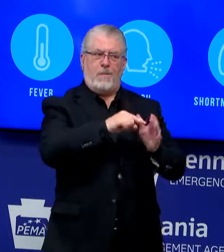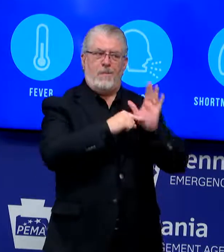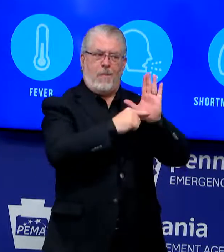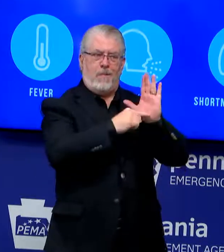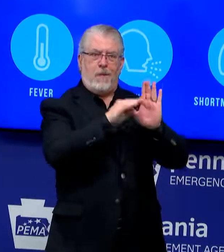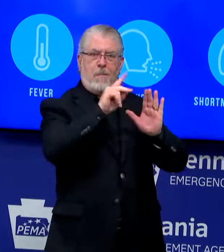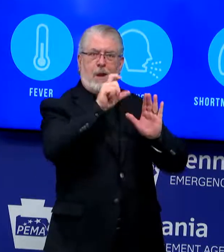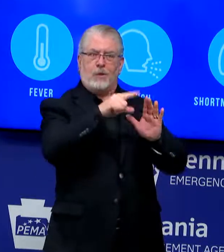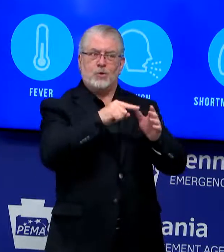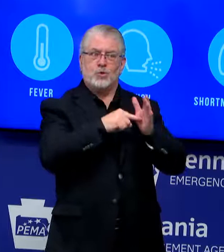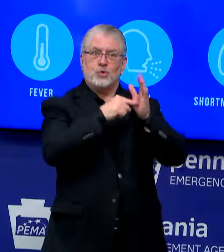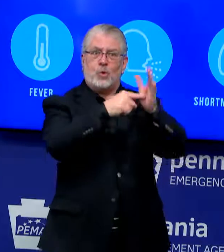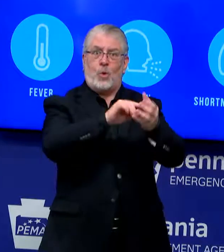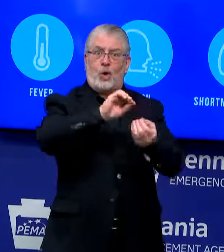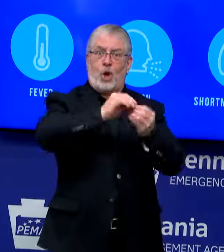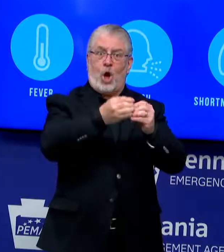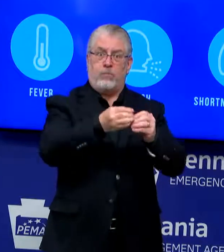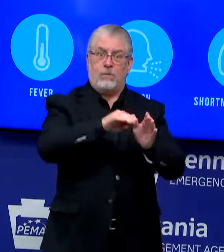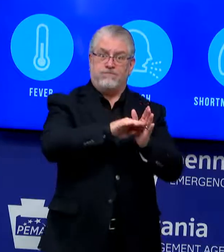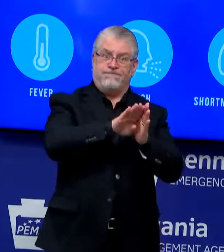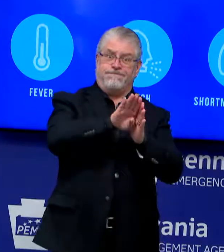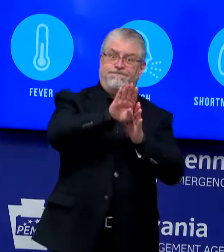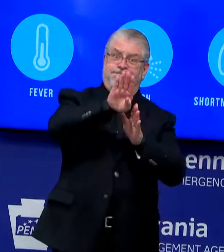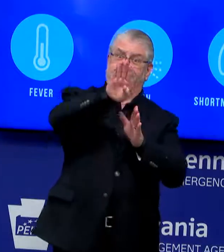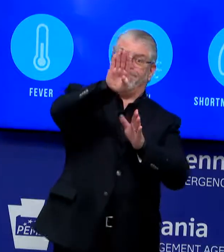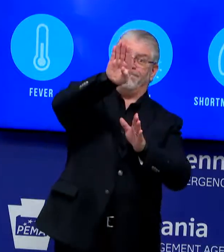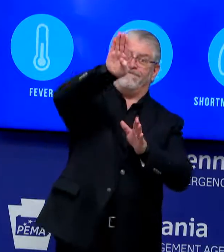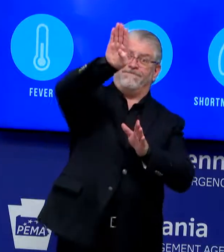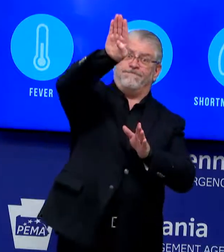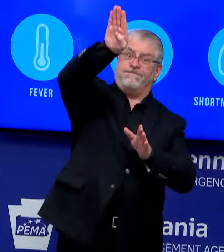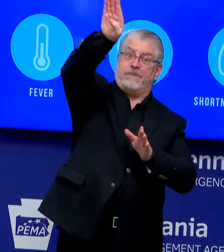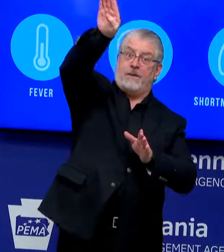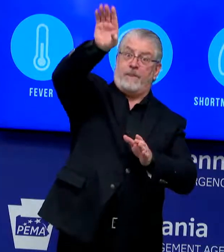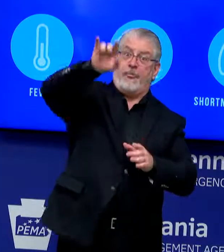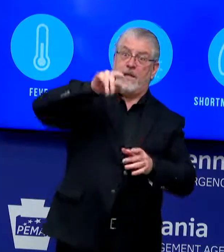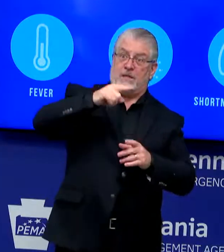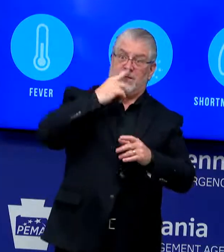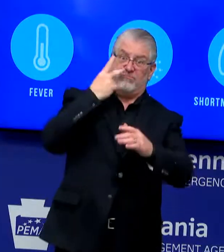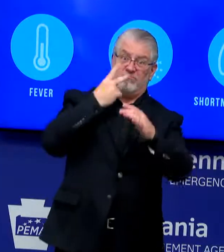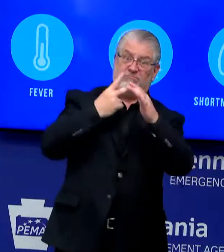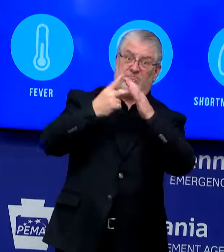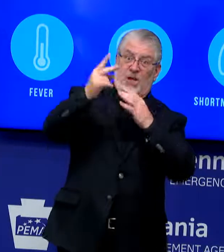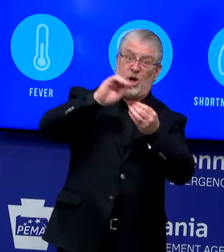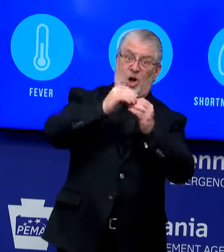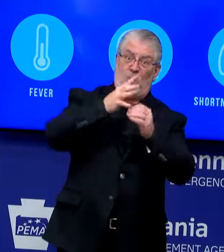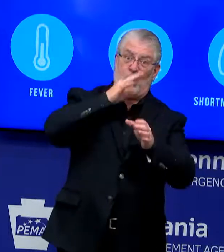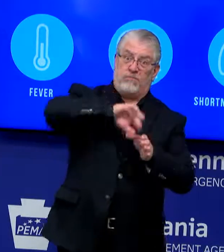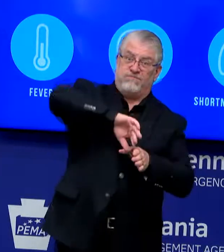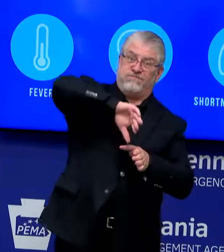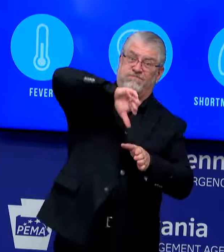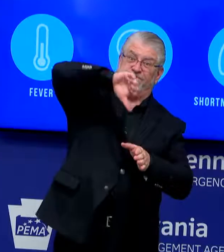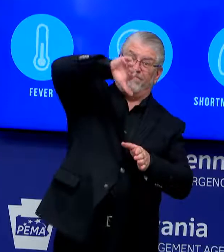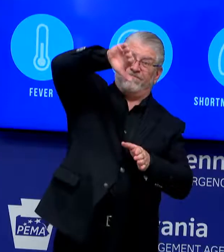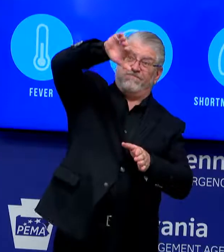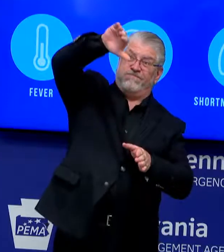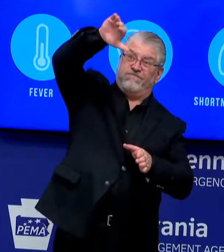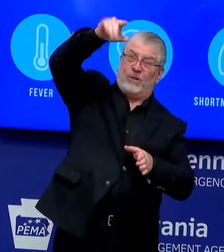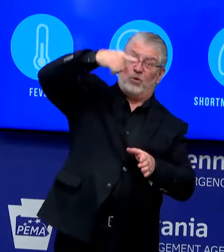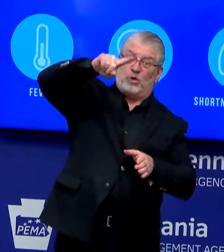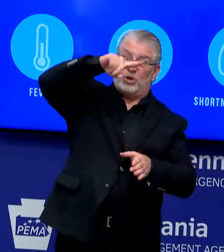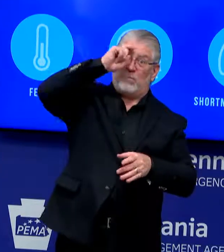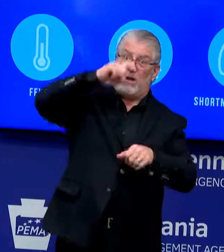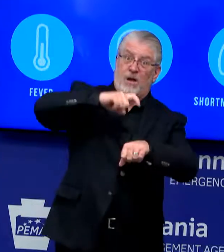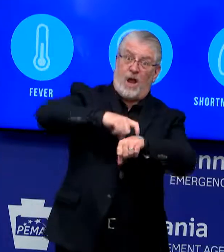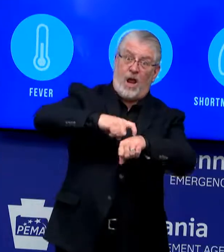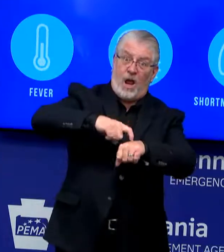release any projections to the public? And is it possible we could see cases continue to rise through the summer? Could you recap your